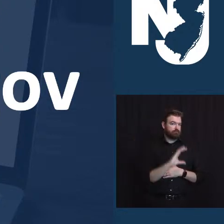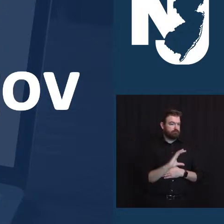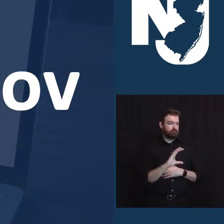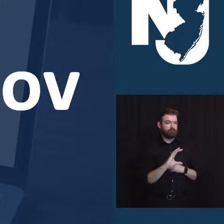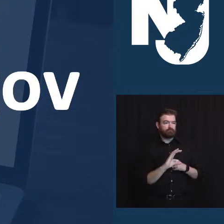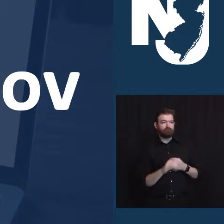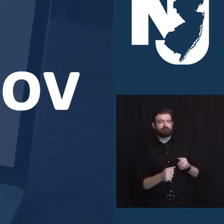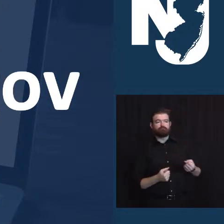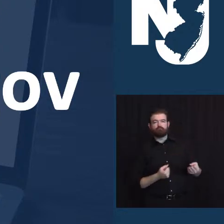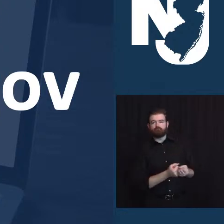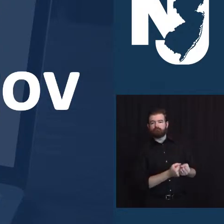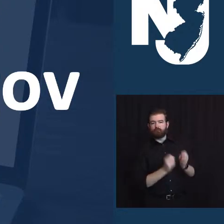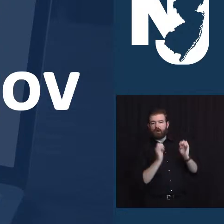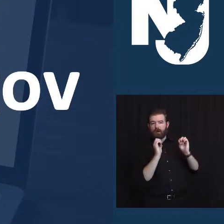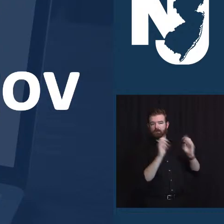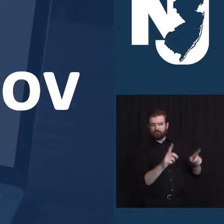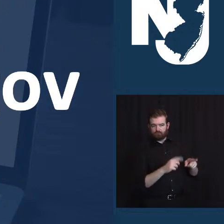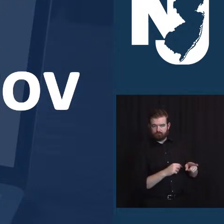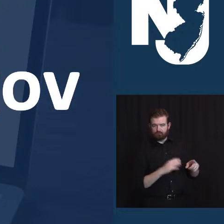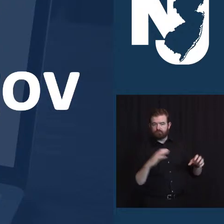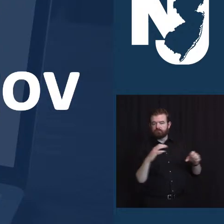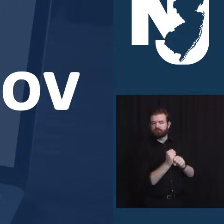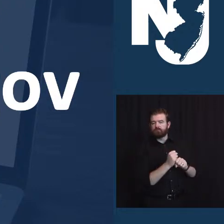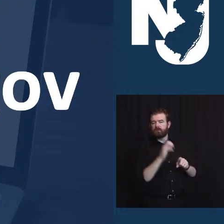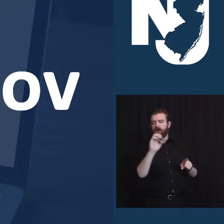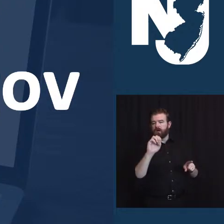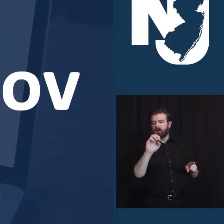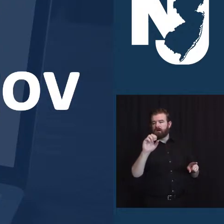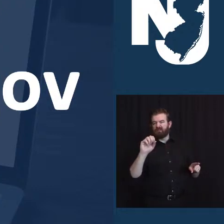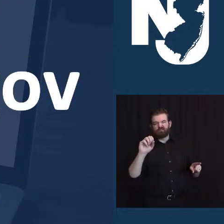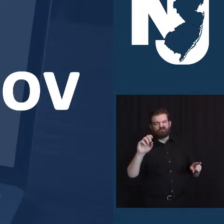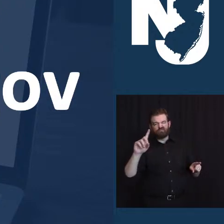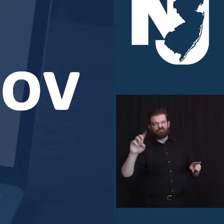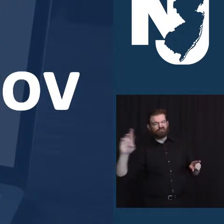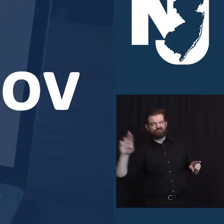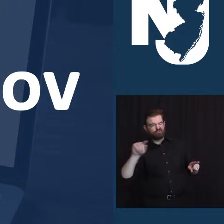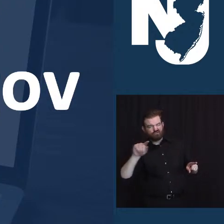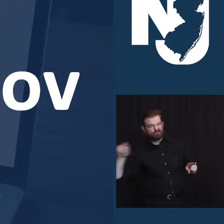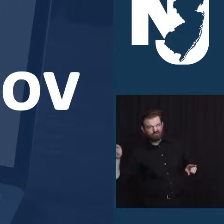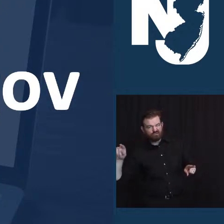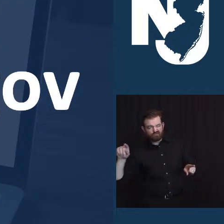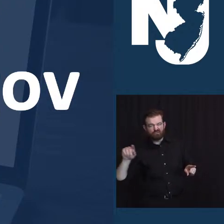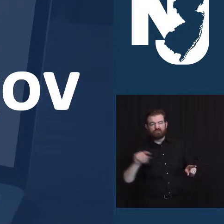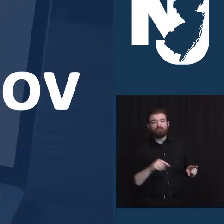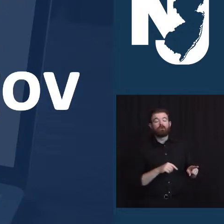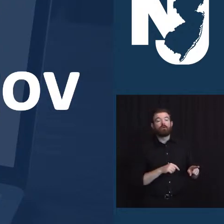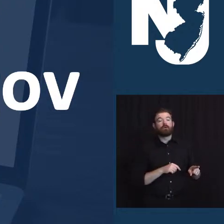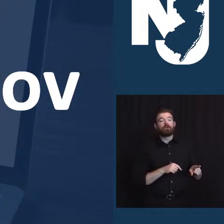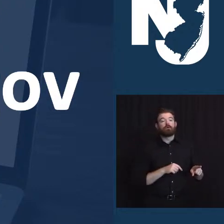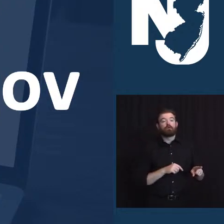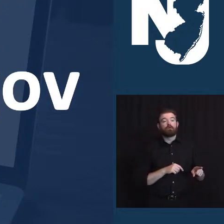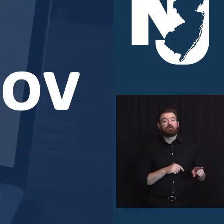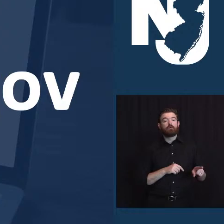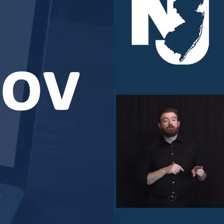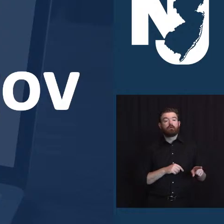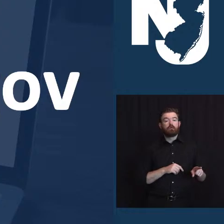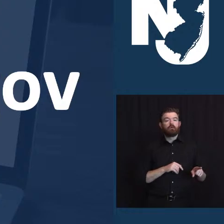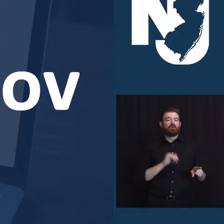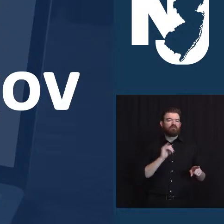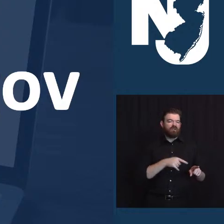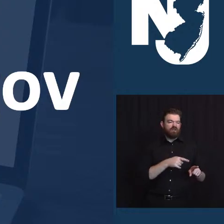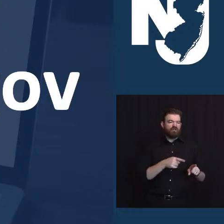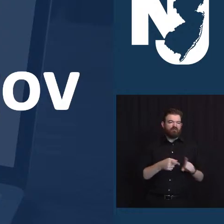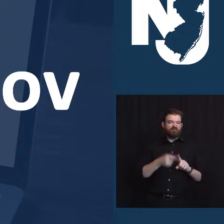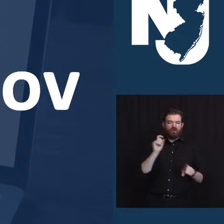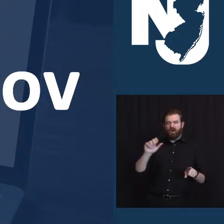by many as ESSER, funds made available to us through the American Rescue Plan. This includes the